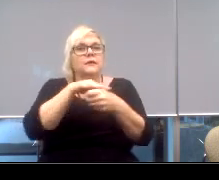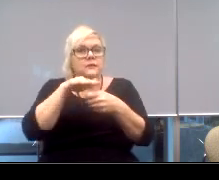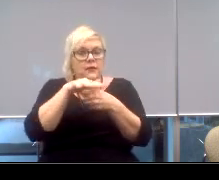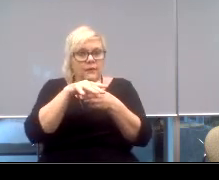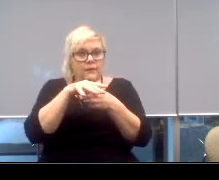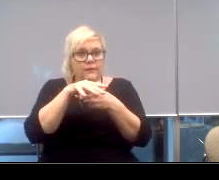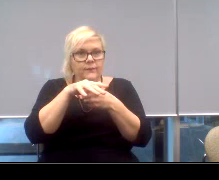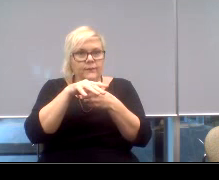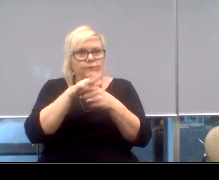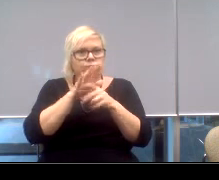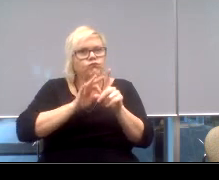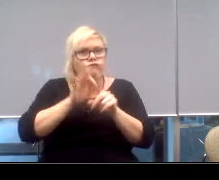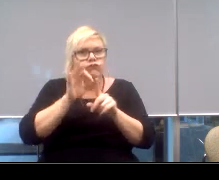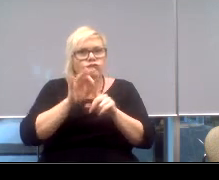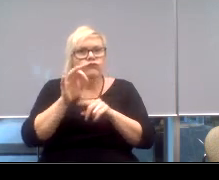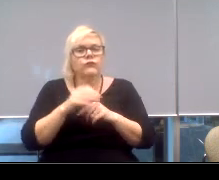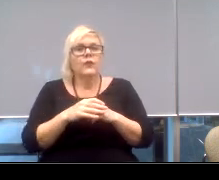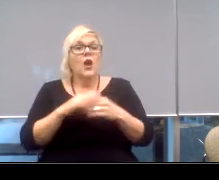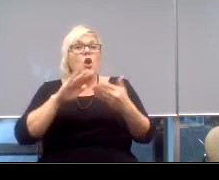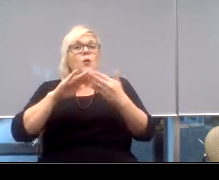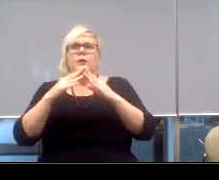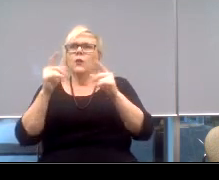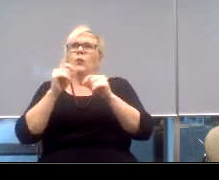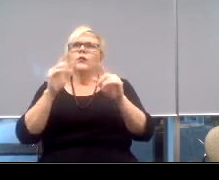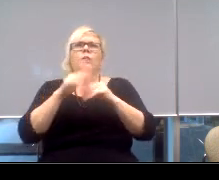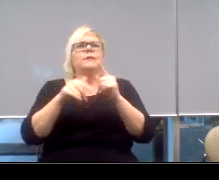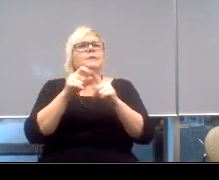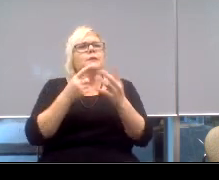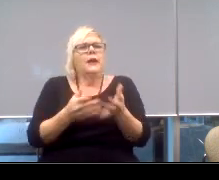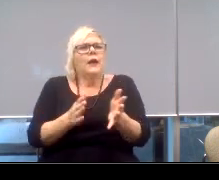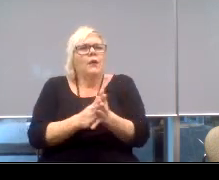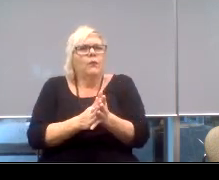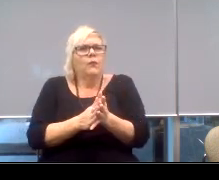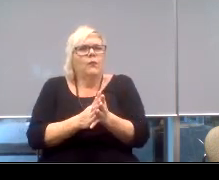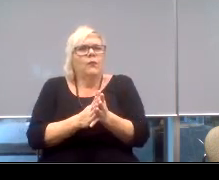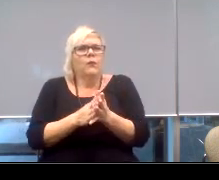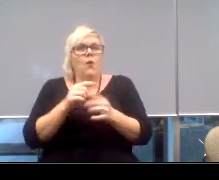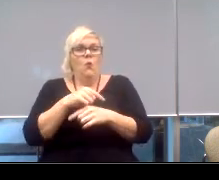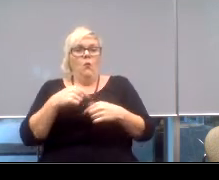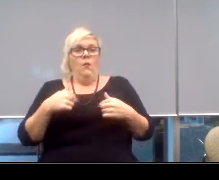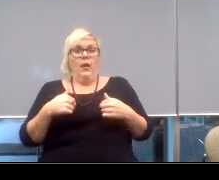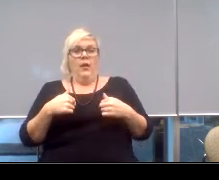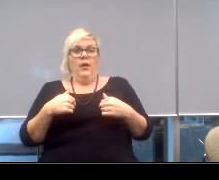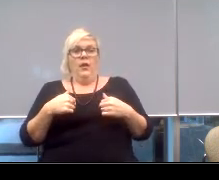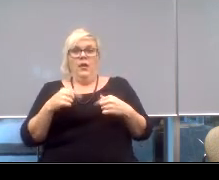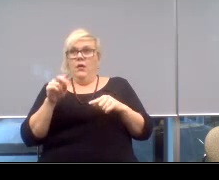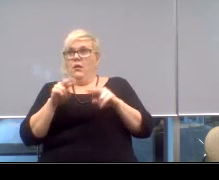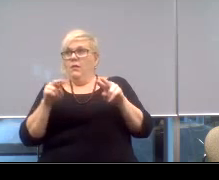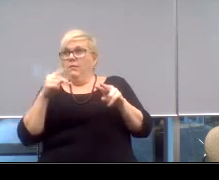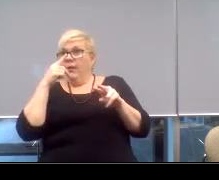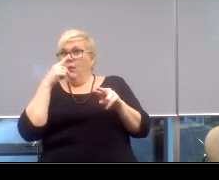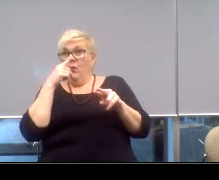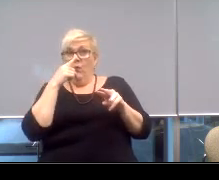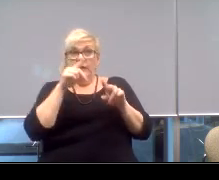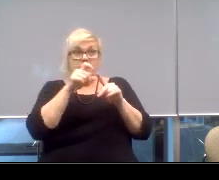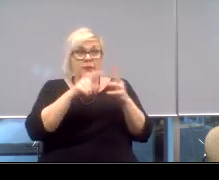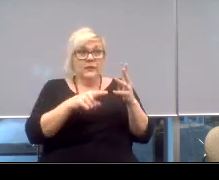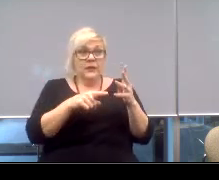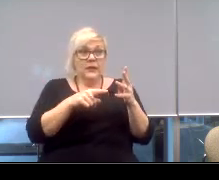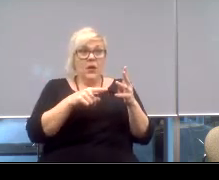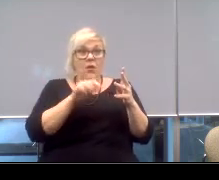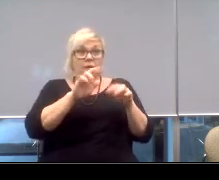Now we're going to be building the community awareness of disability by managing expectation of people with disability, their families